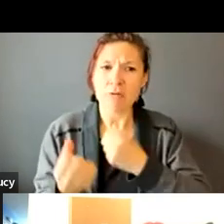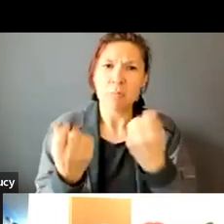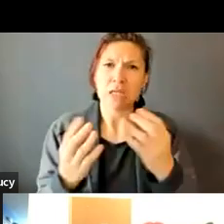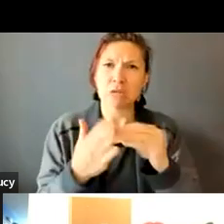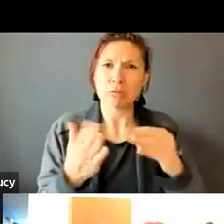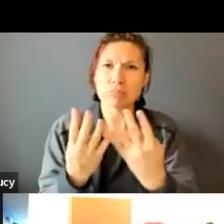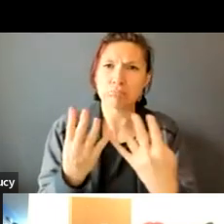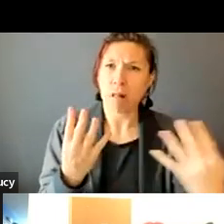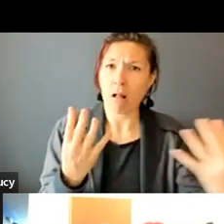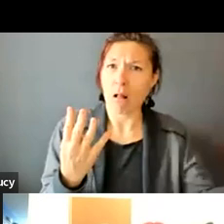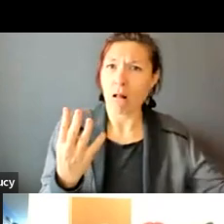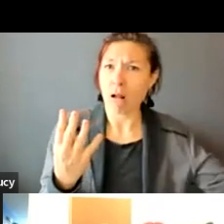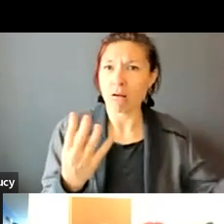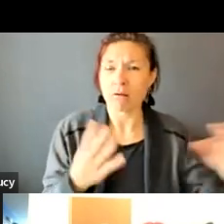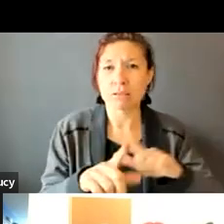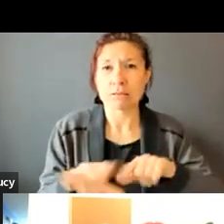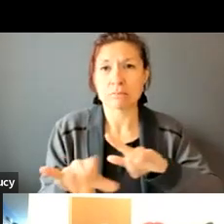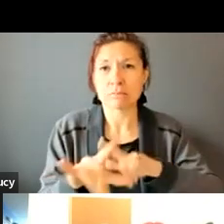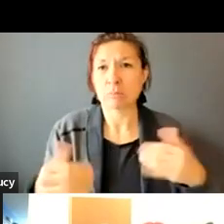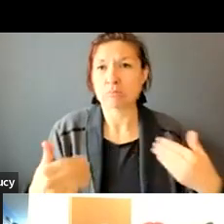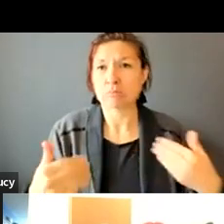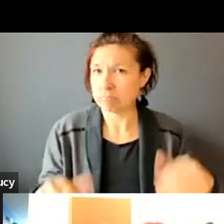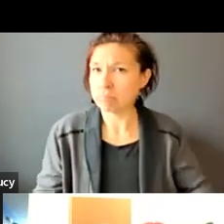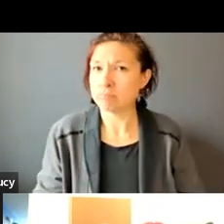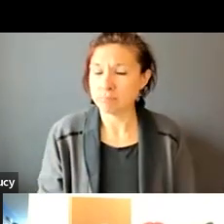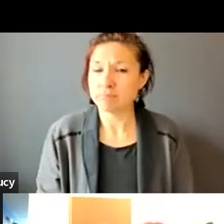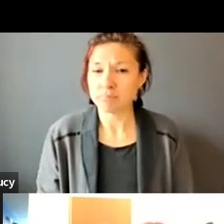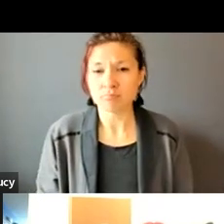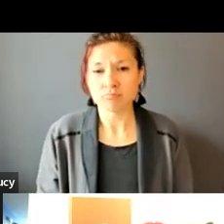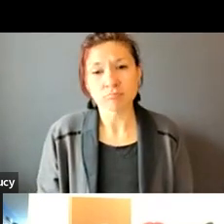the same time is